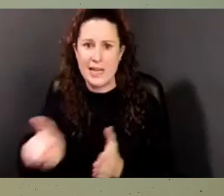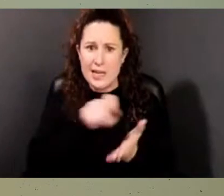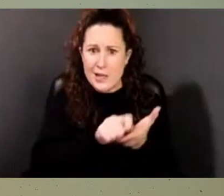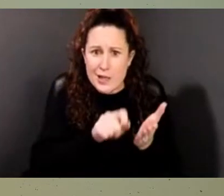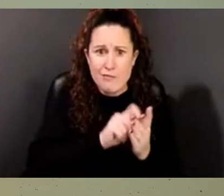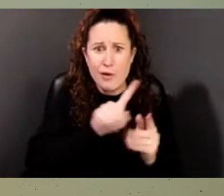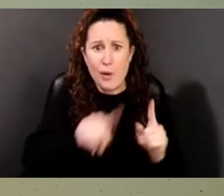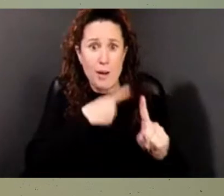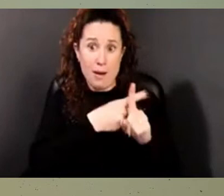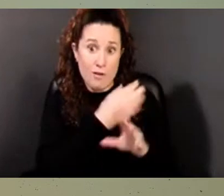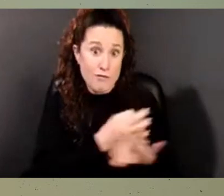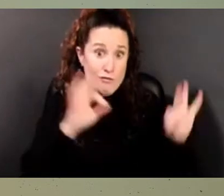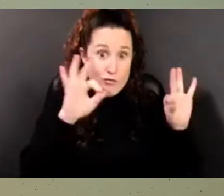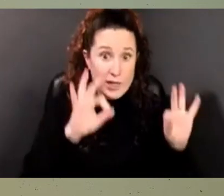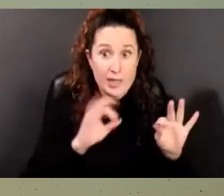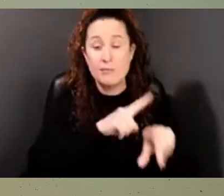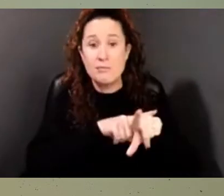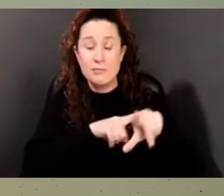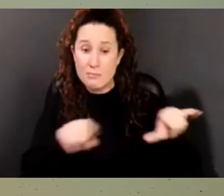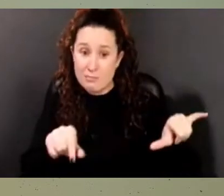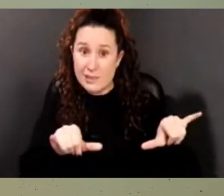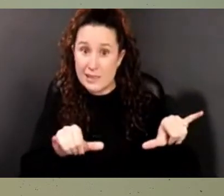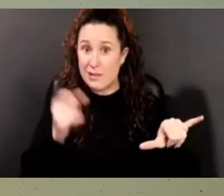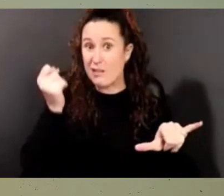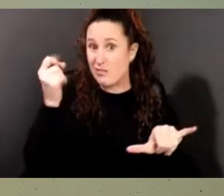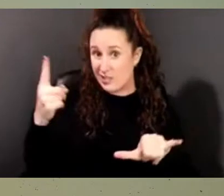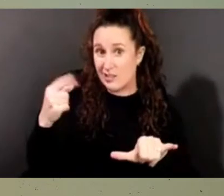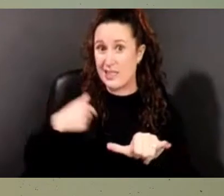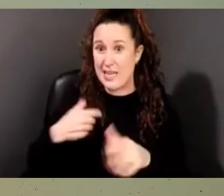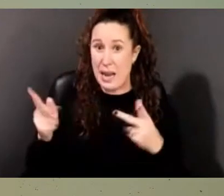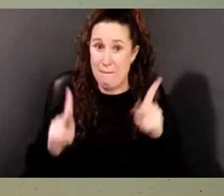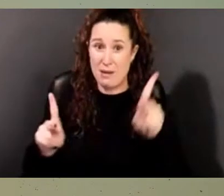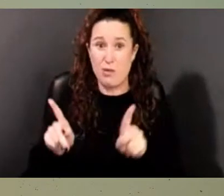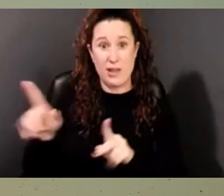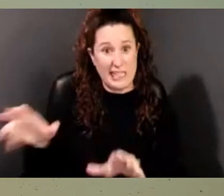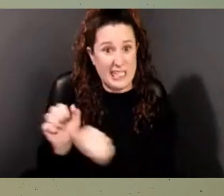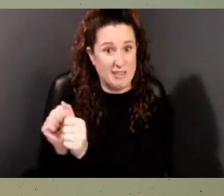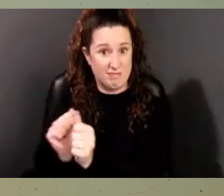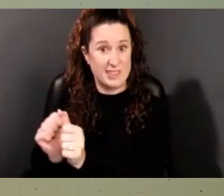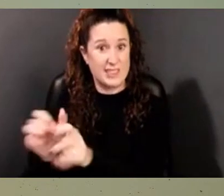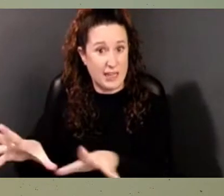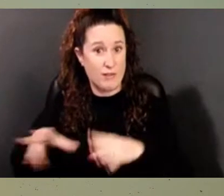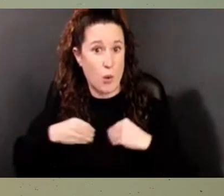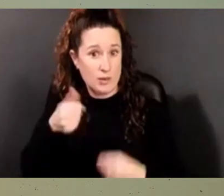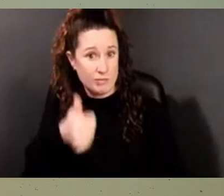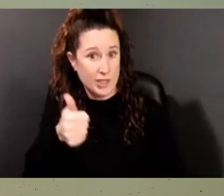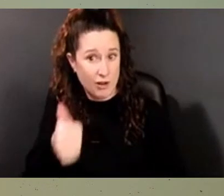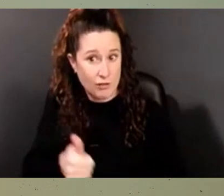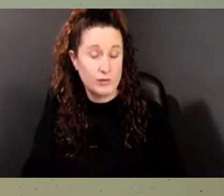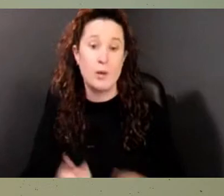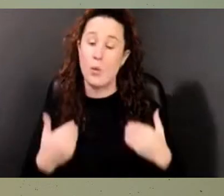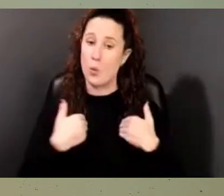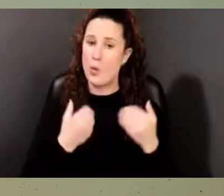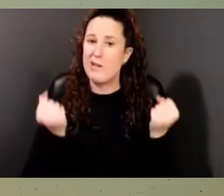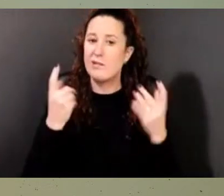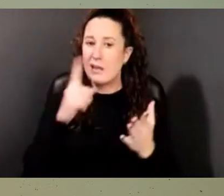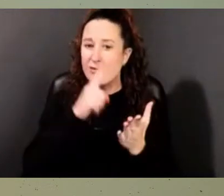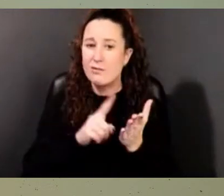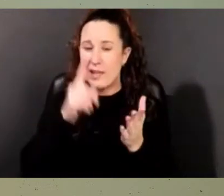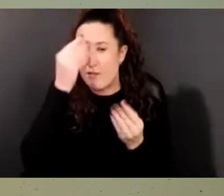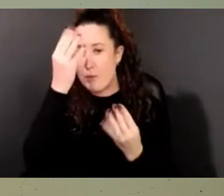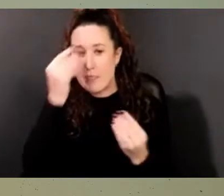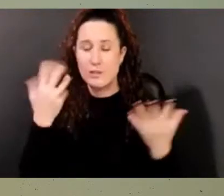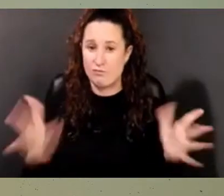and children in bondage. I would like to share with you some of the information we have researched about the people who